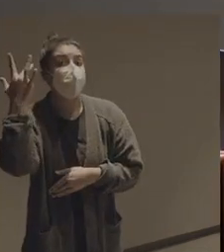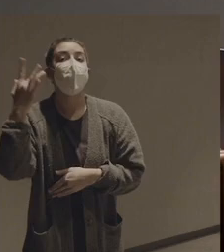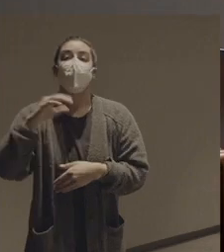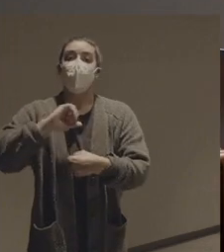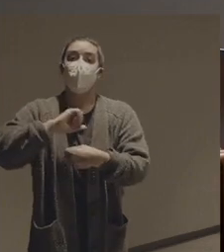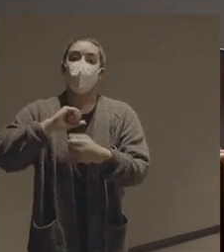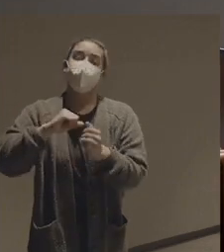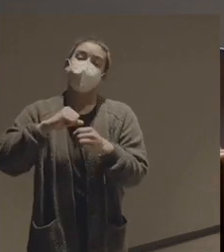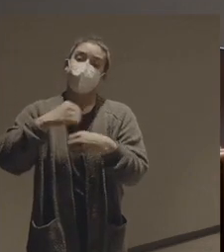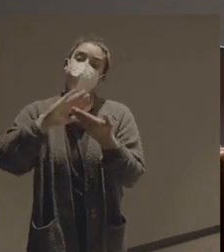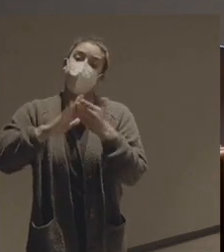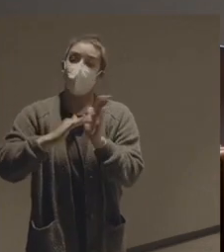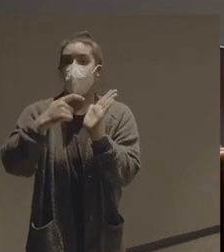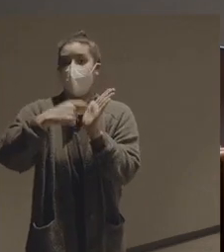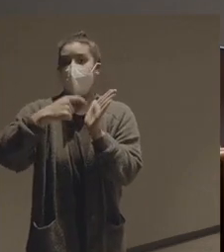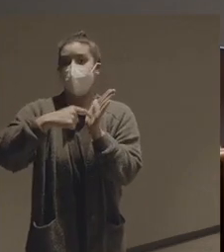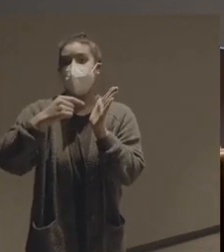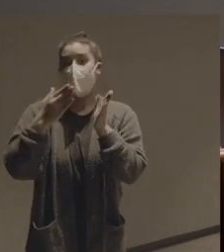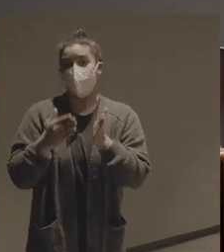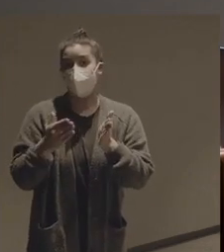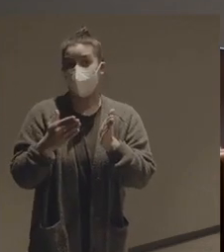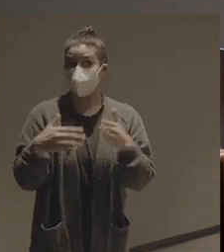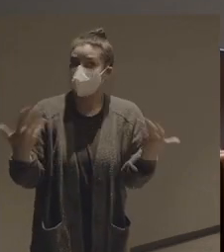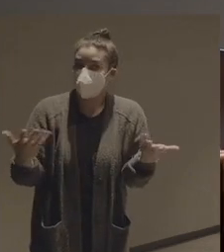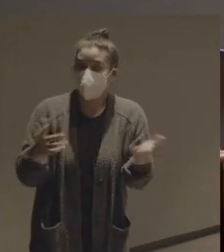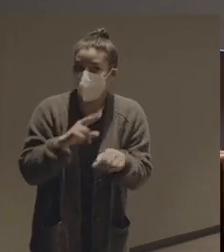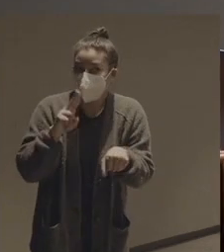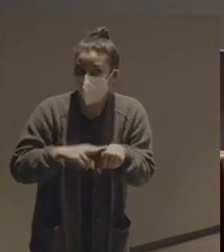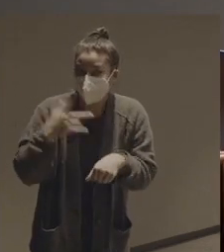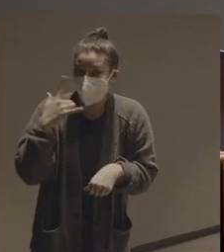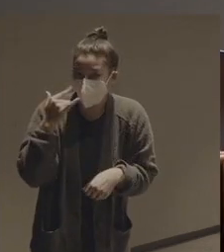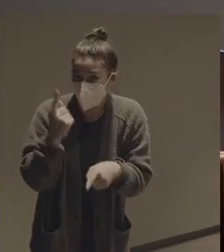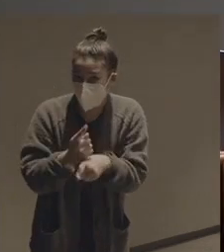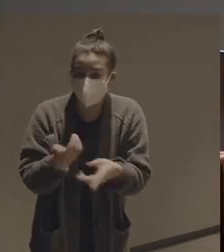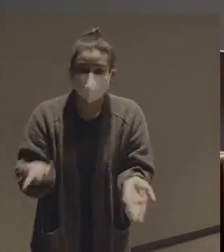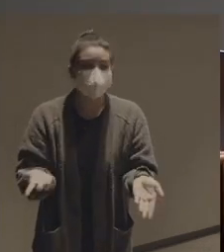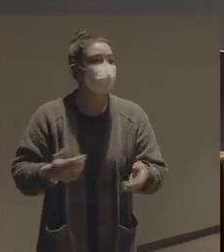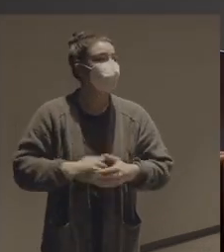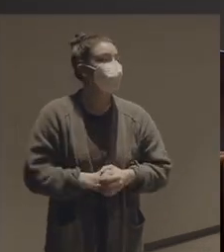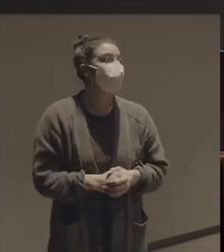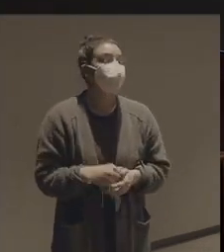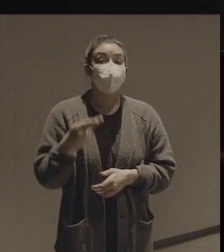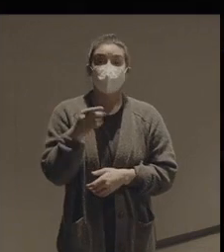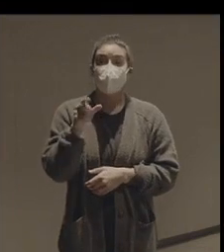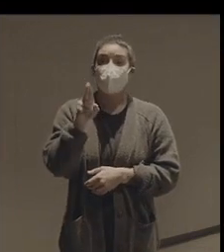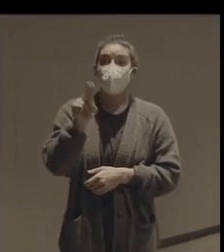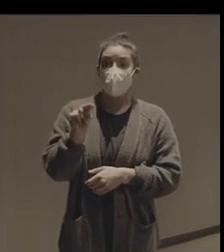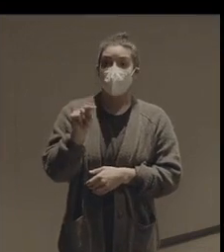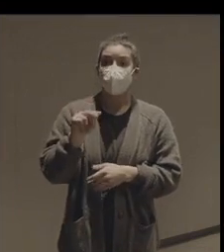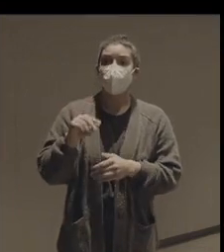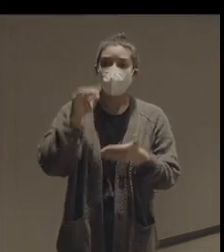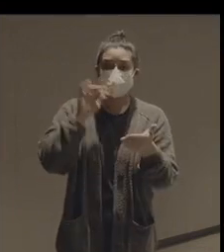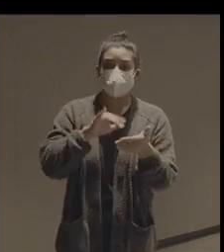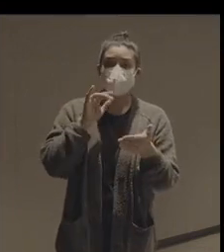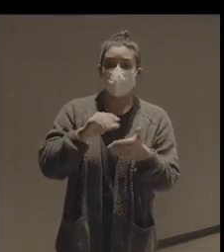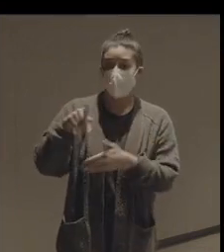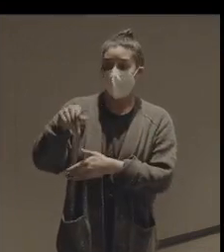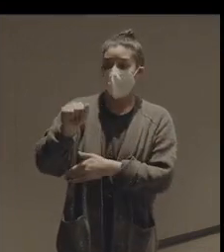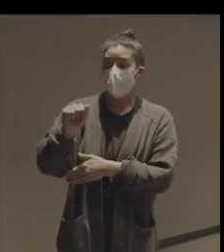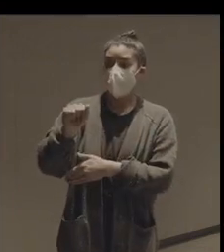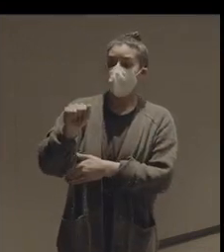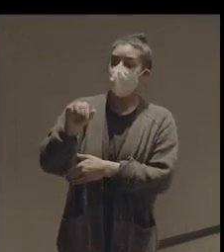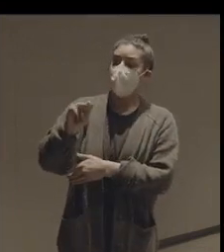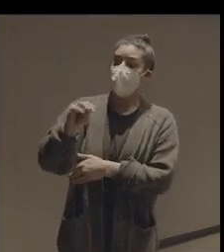So Helen Pashgian was born in 1934 in Pasadena. She studied art and art history at Pomona College, was Seymour's Slive,